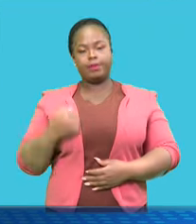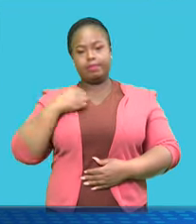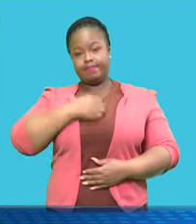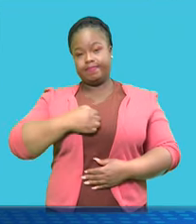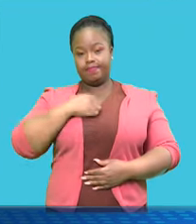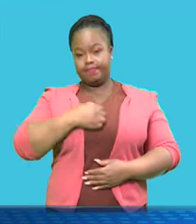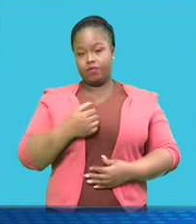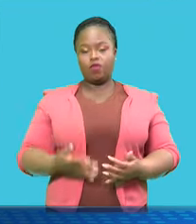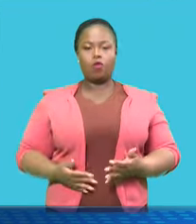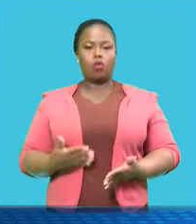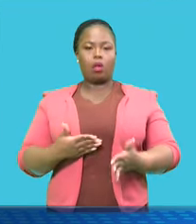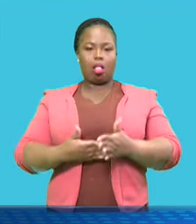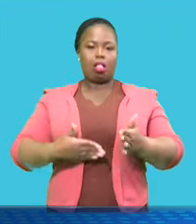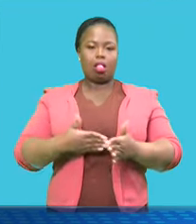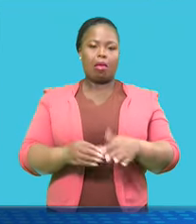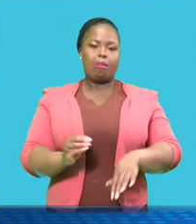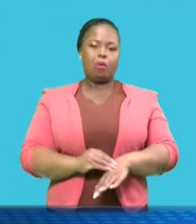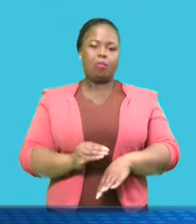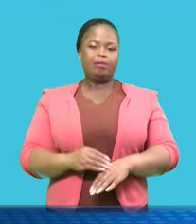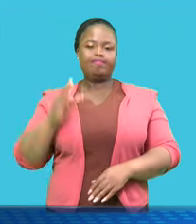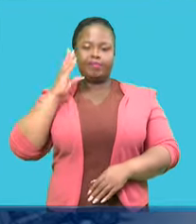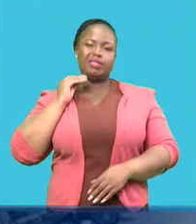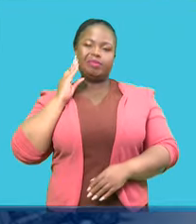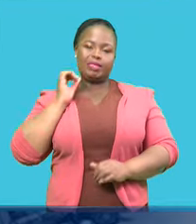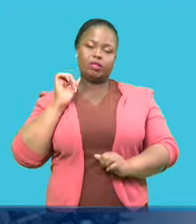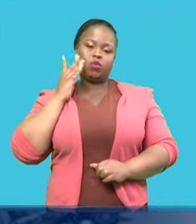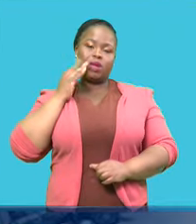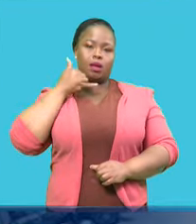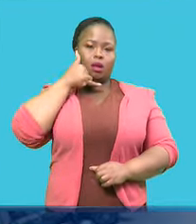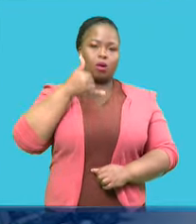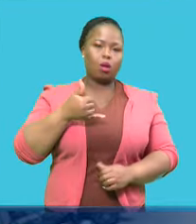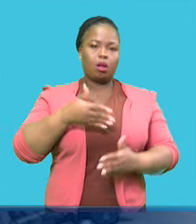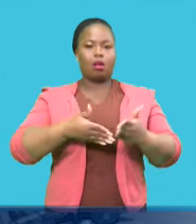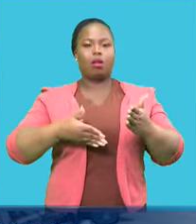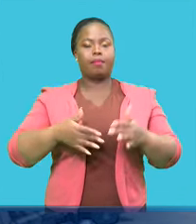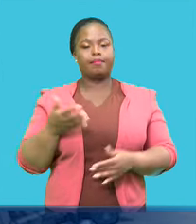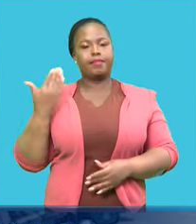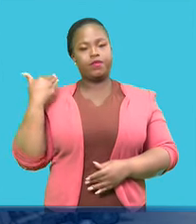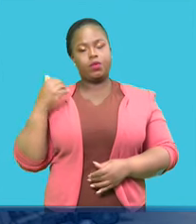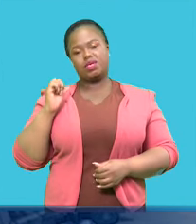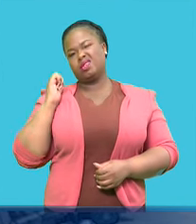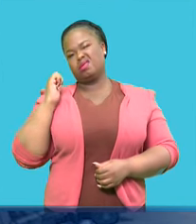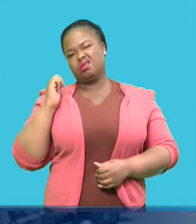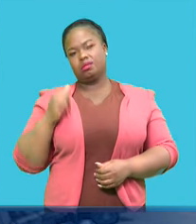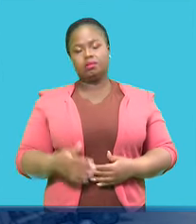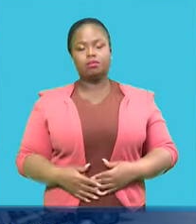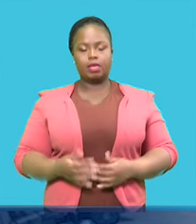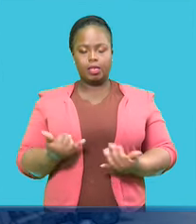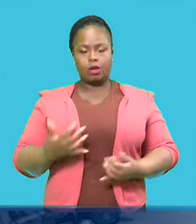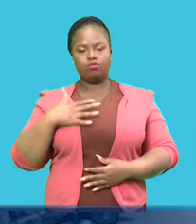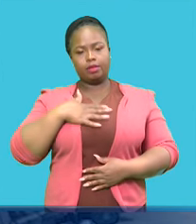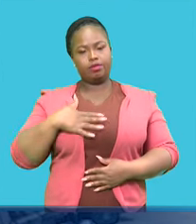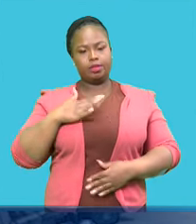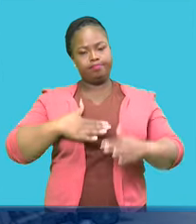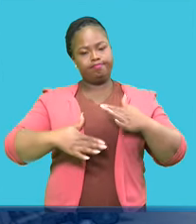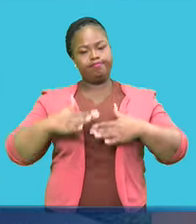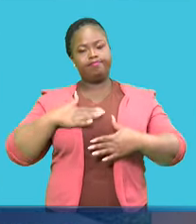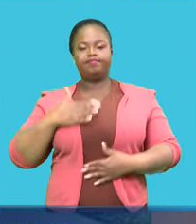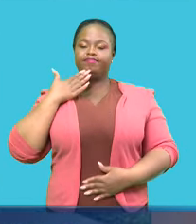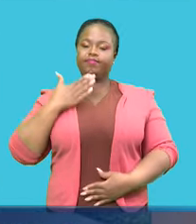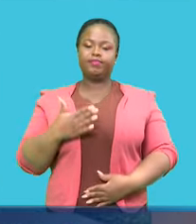apologize for any inconvenience that might have been caused when the lines went out yesterday, and we appreciate the